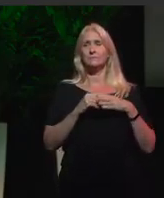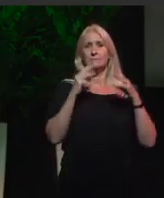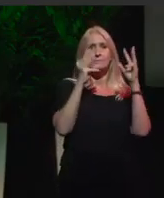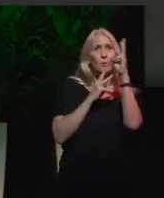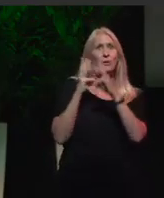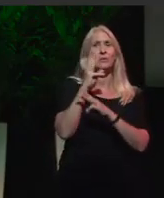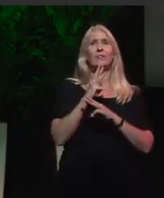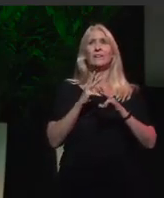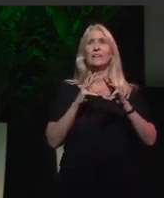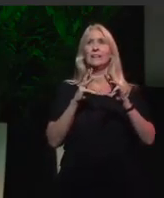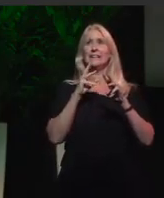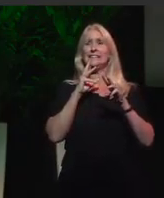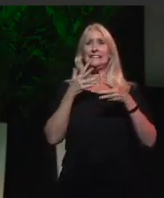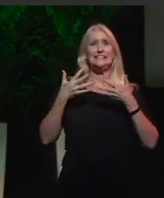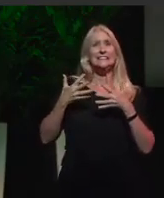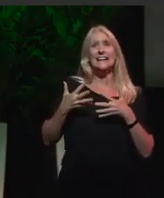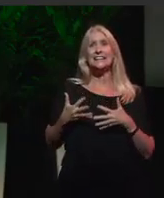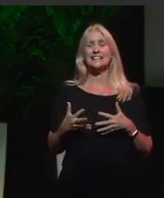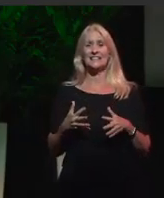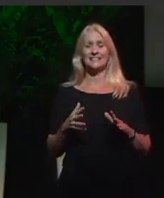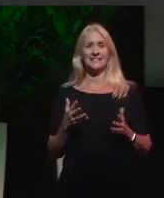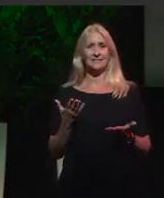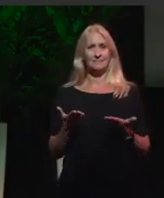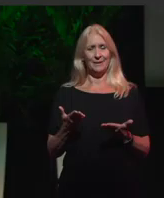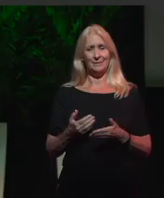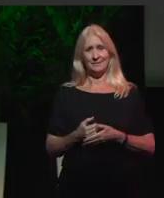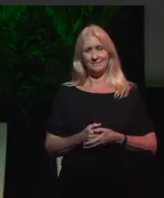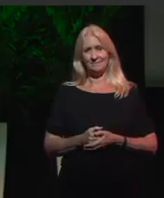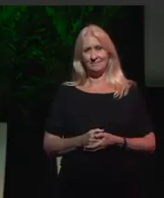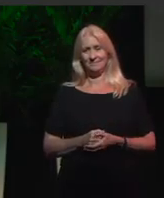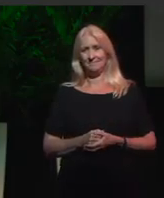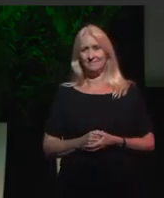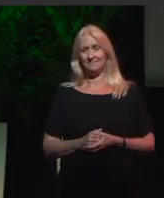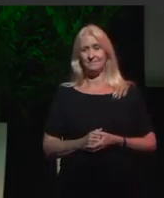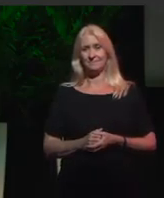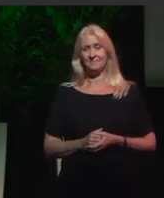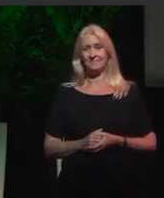worried, and anxious came to mind.